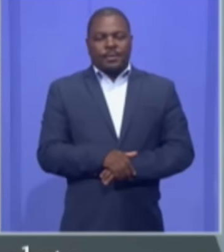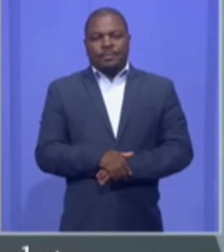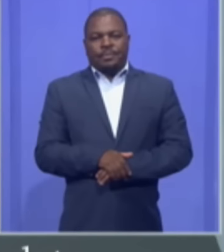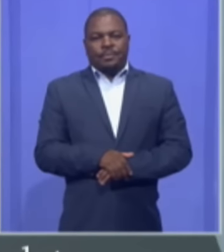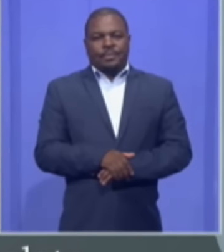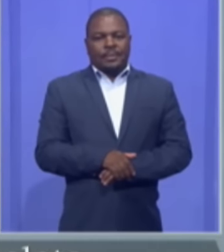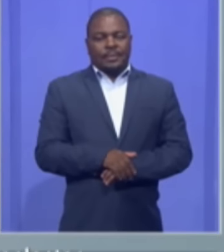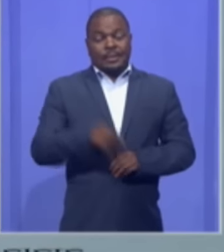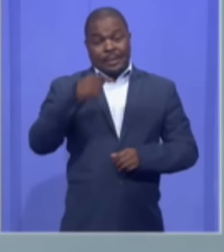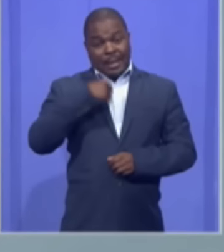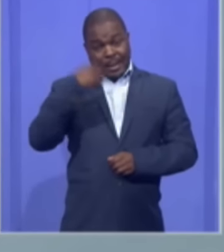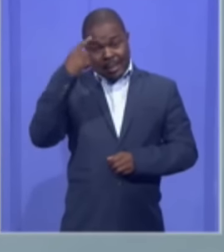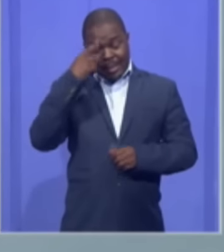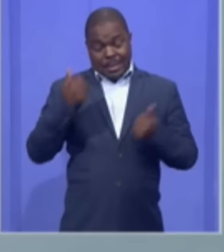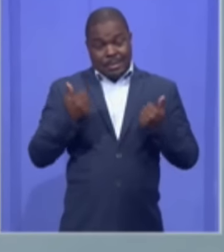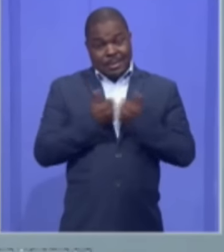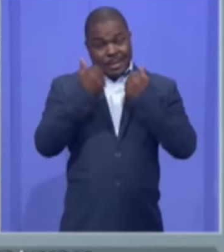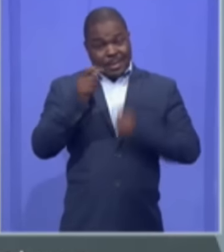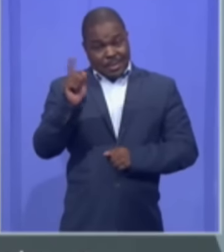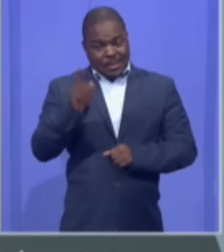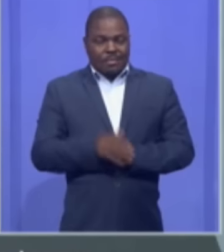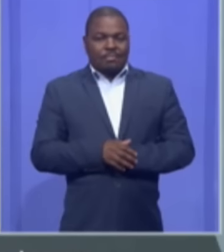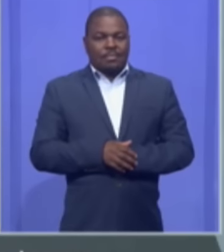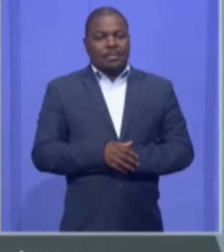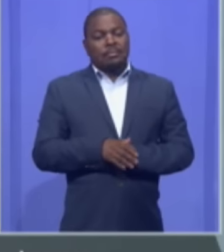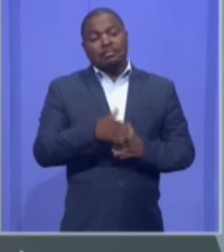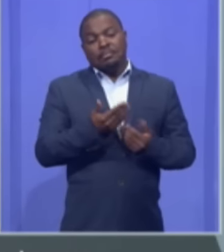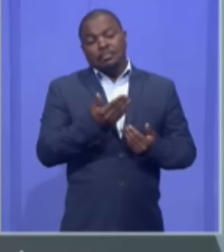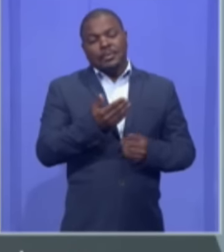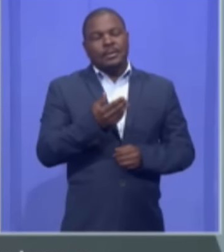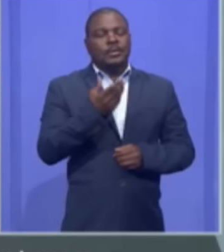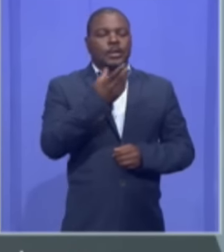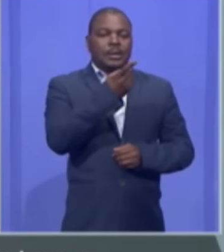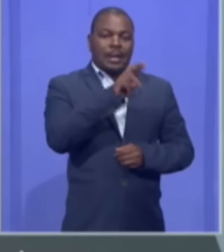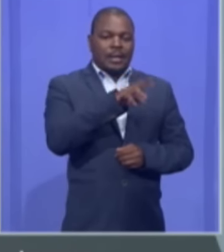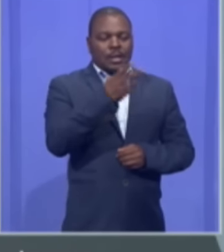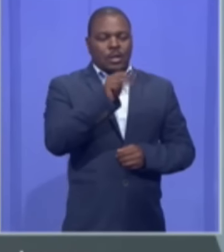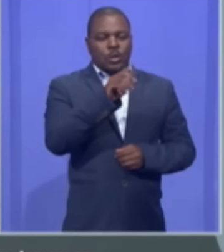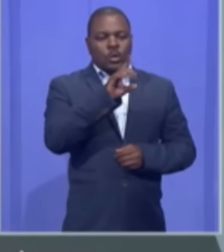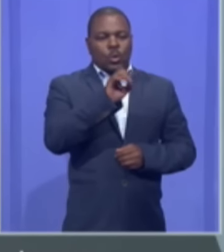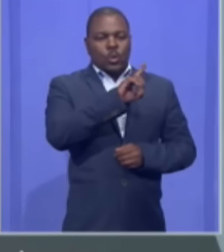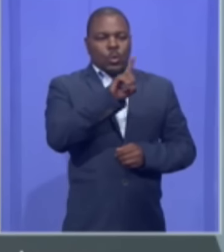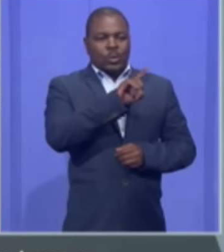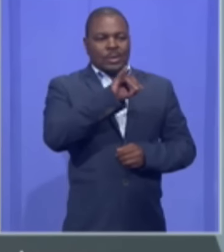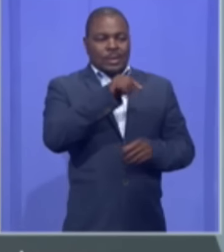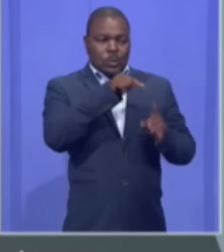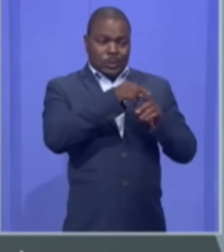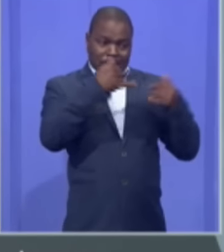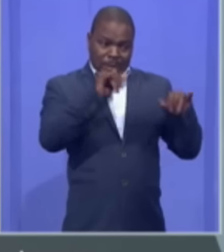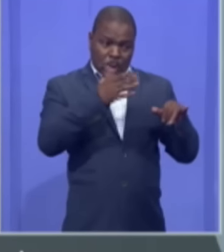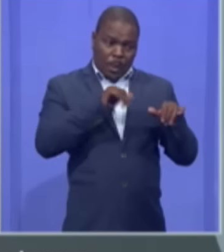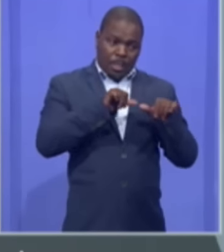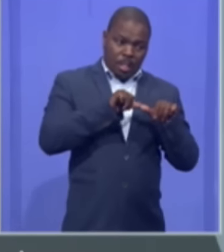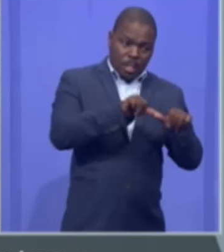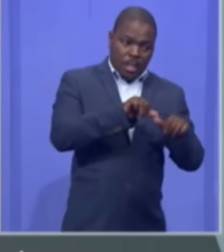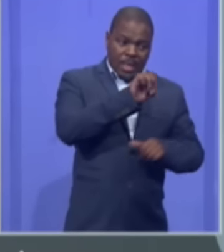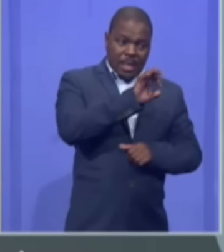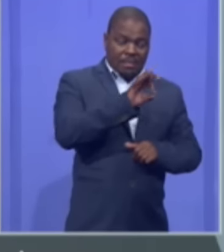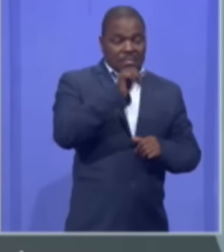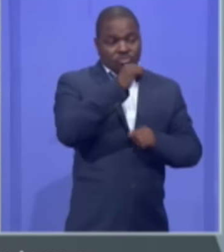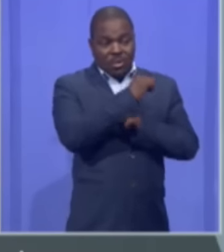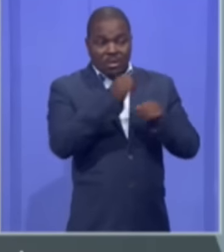I think the challenge here would be is how much does Mr. Ndlozi or Dr. Ndlozi want to be still part of the EFF